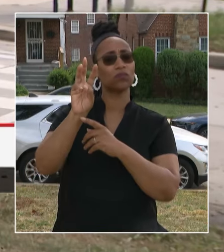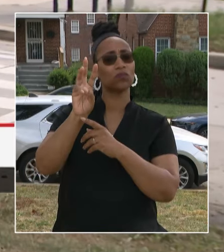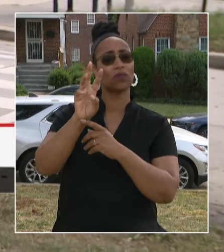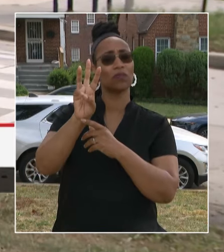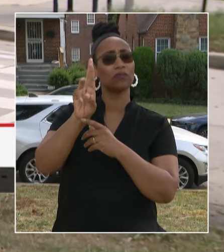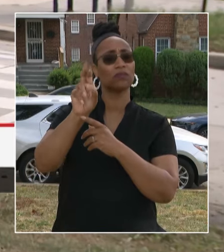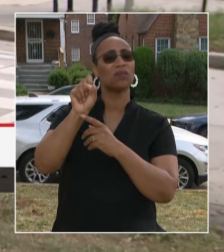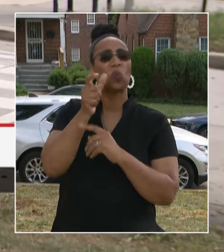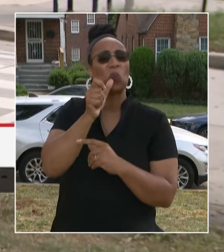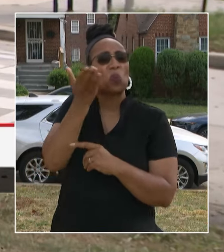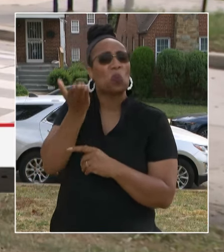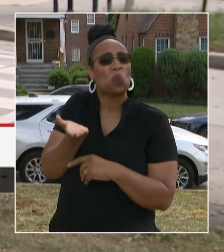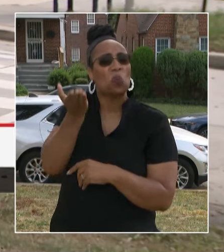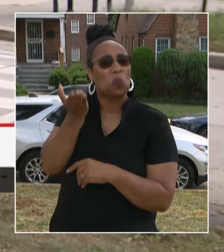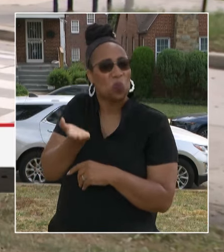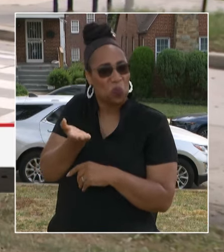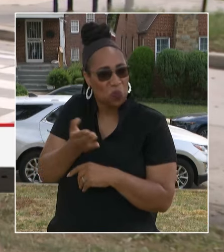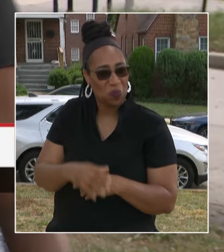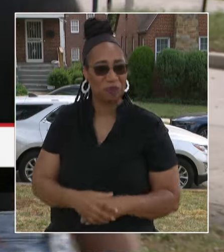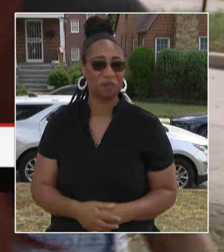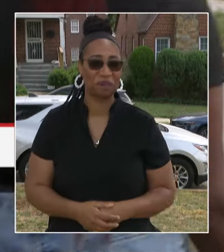School.